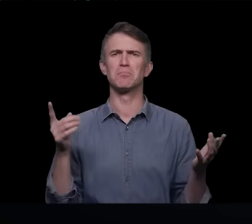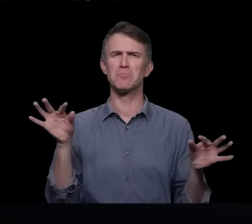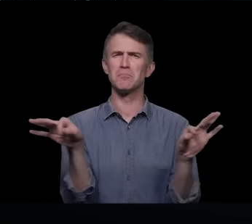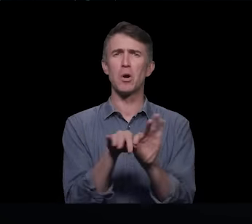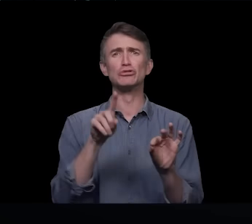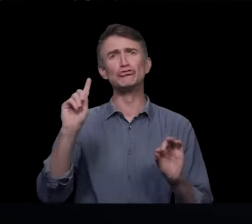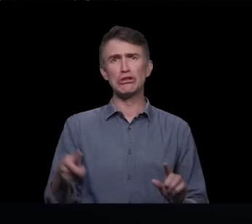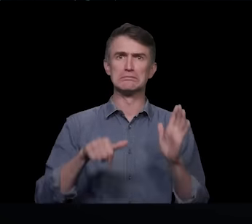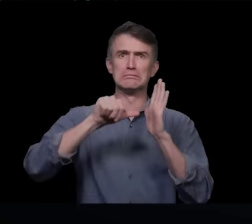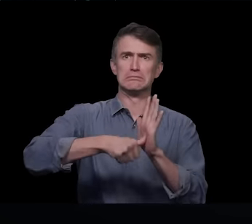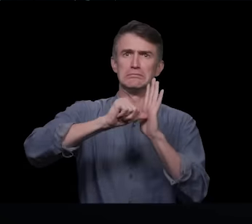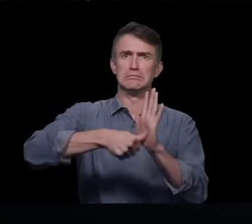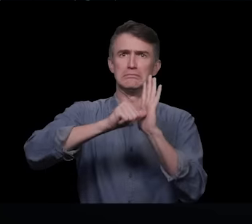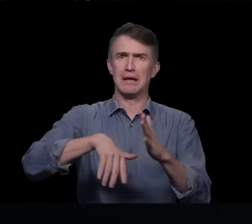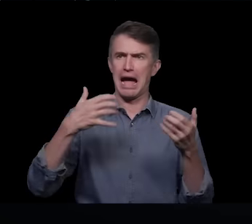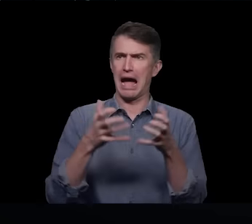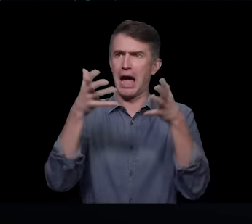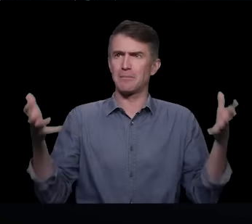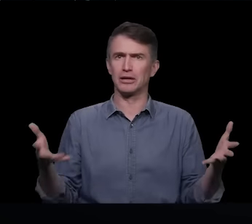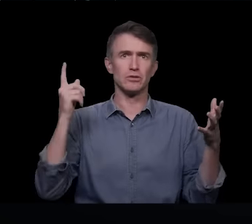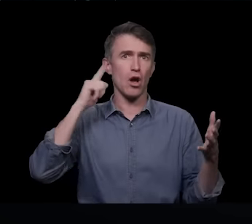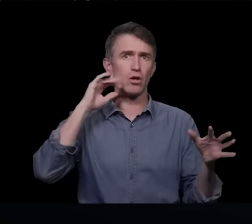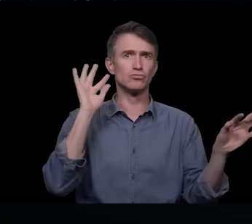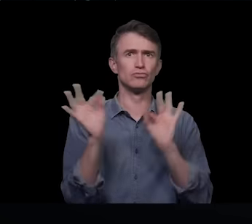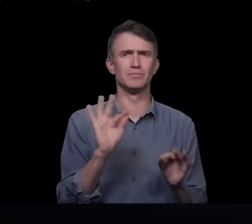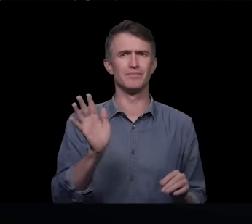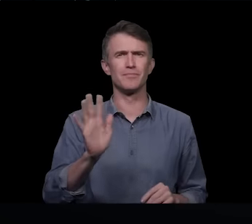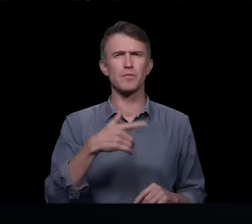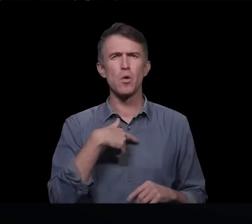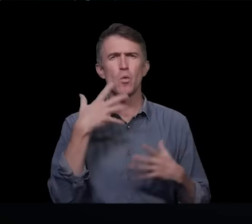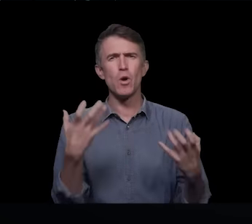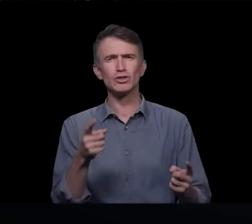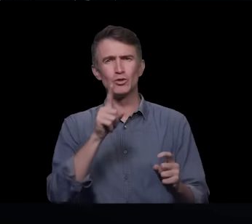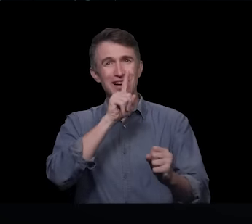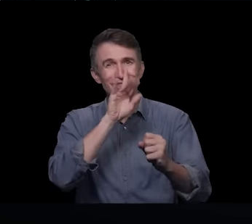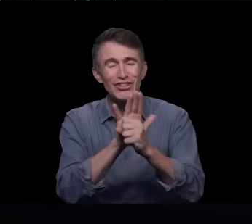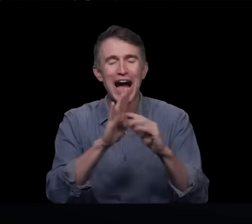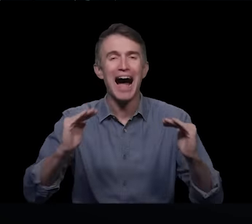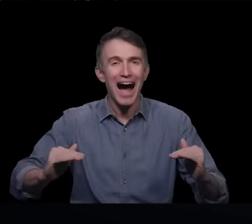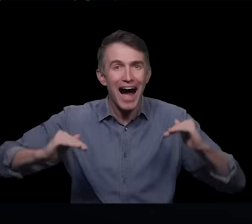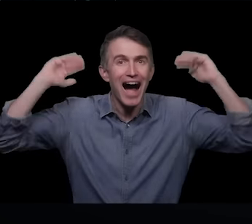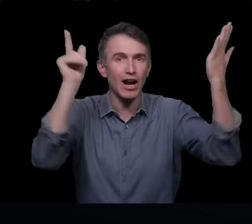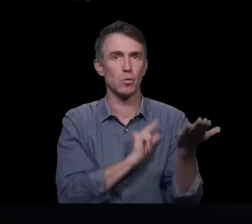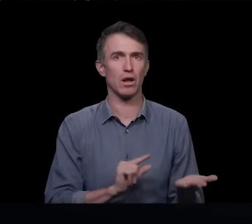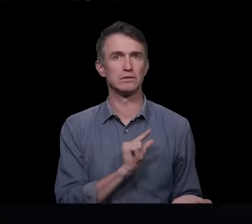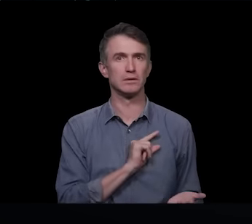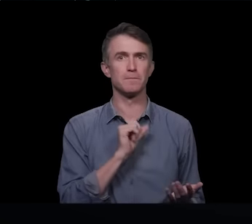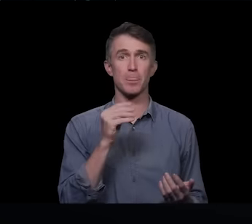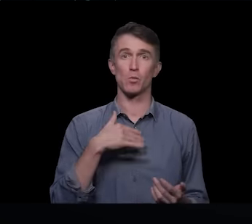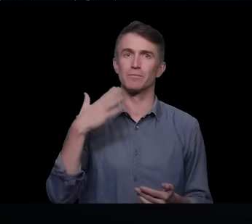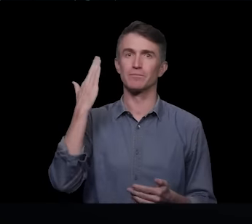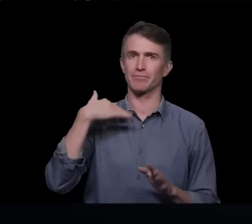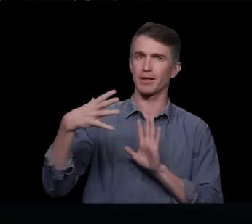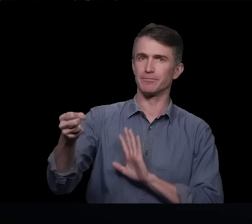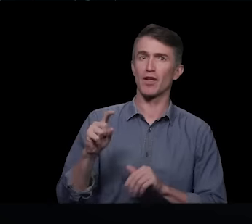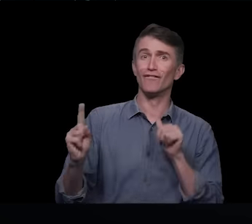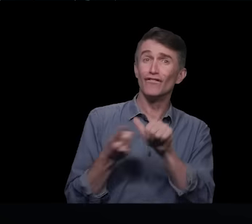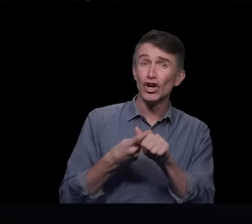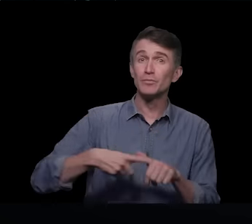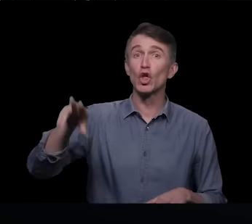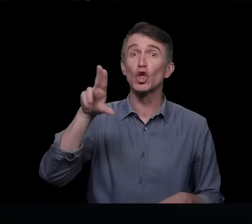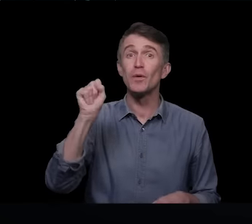only important to expound the amount of audio described coverage, but we wanted to ensure the highest quality, which is why, in a